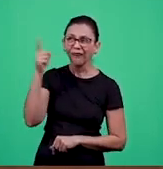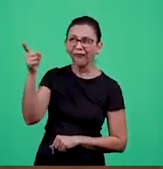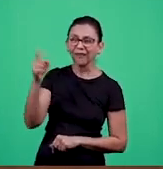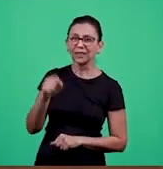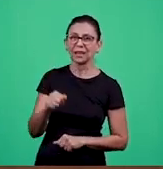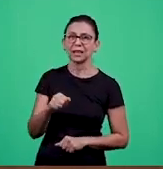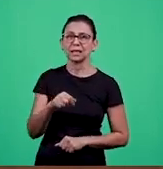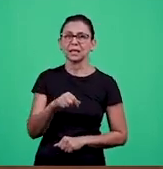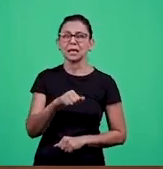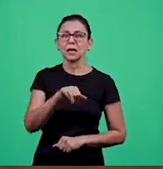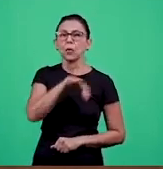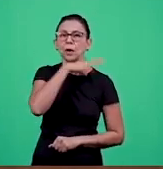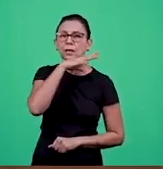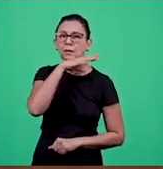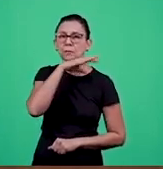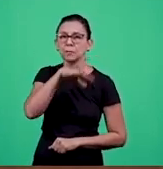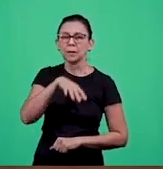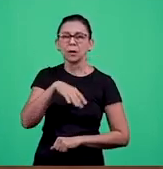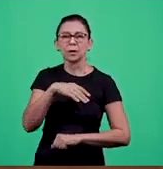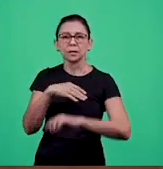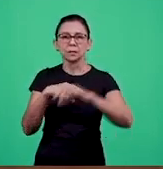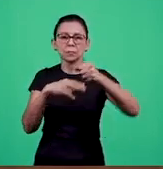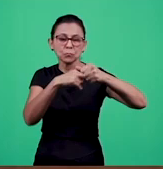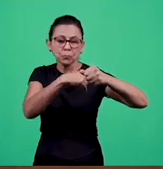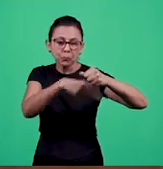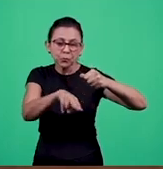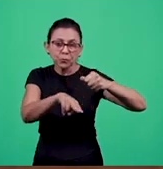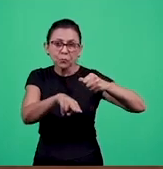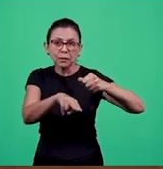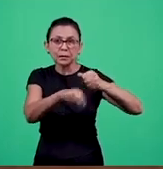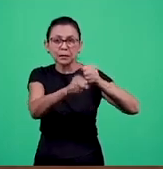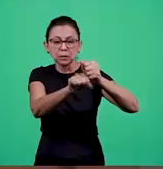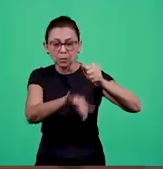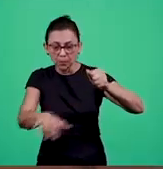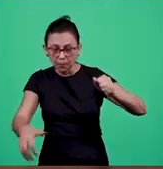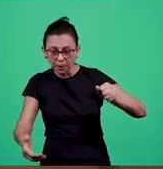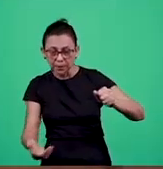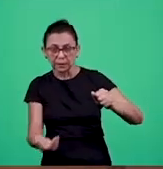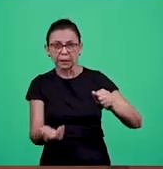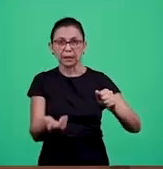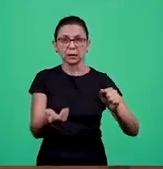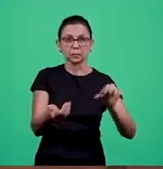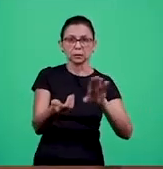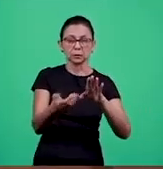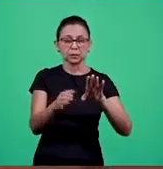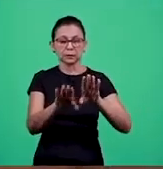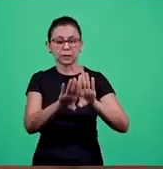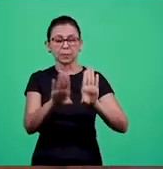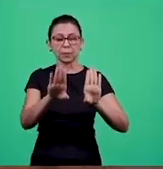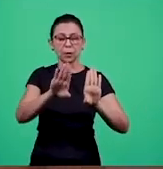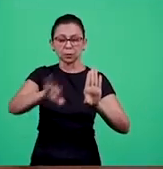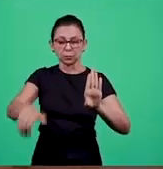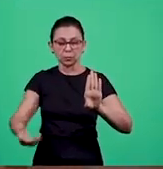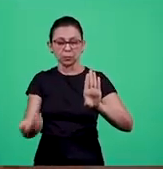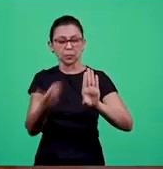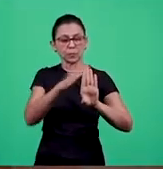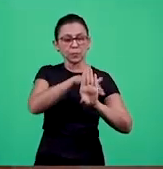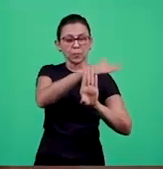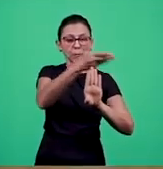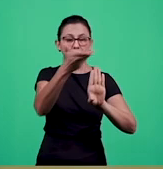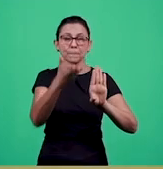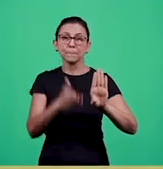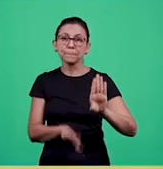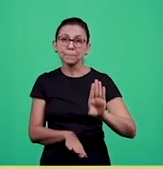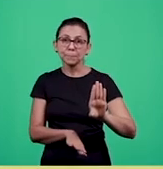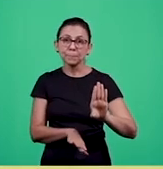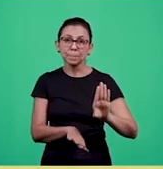blood, look, on the doorposts and the lintels. And then they gathered the family, and this family that they gathered, they